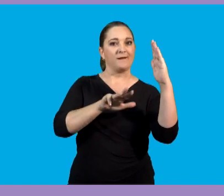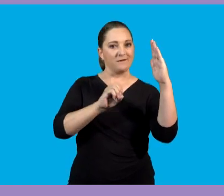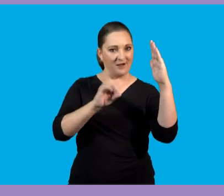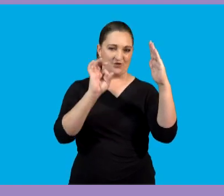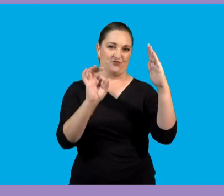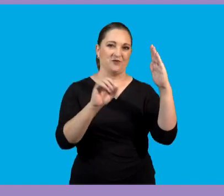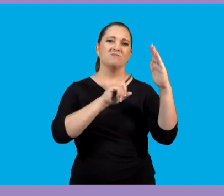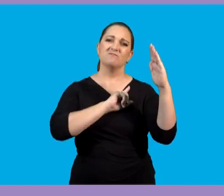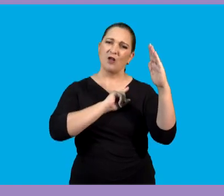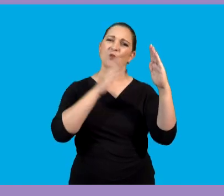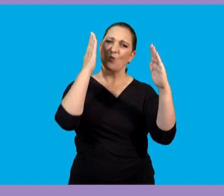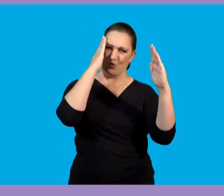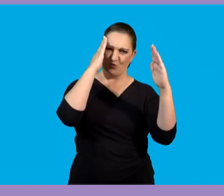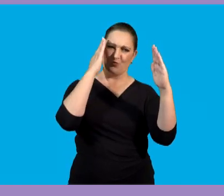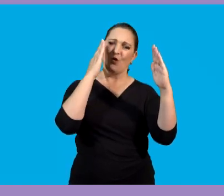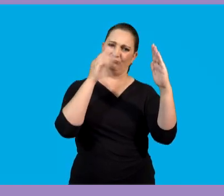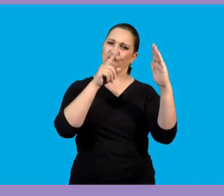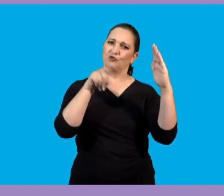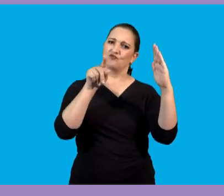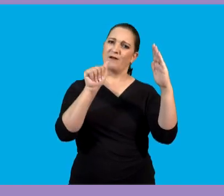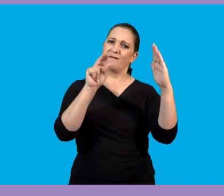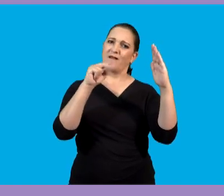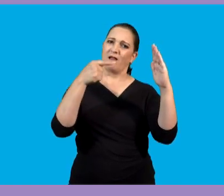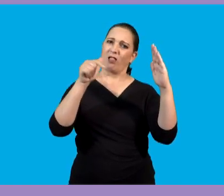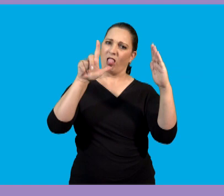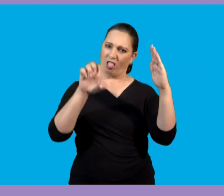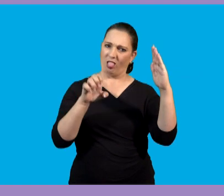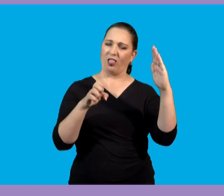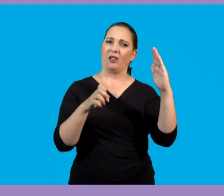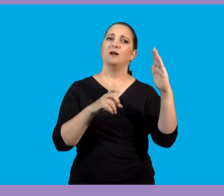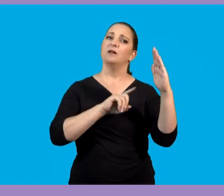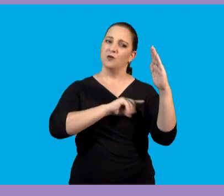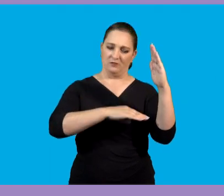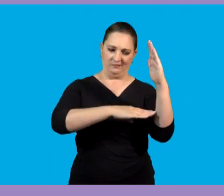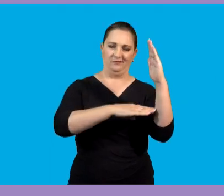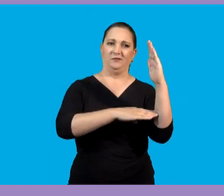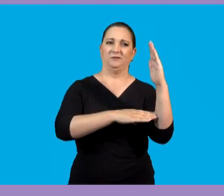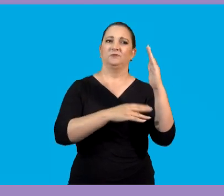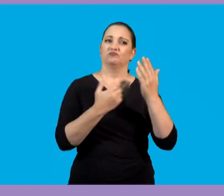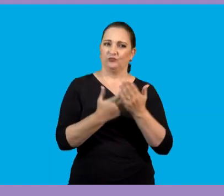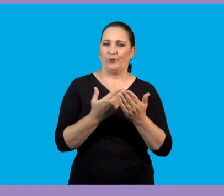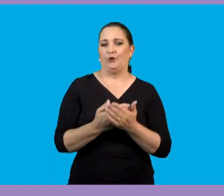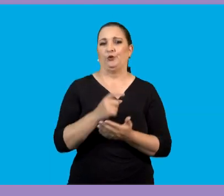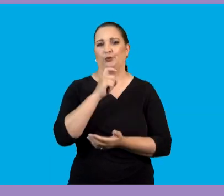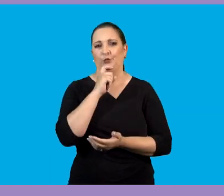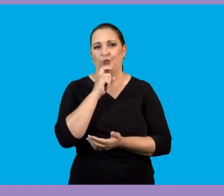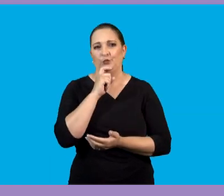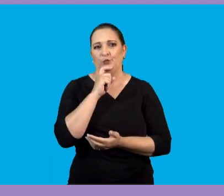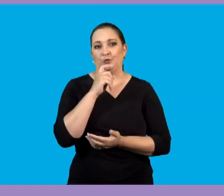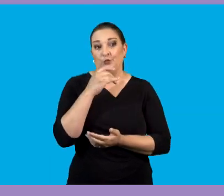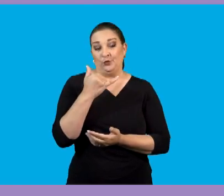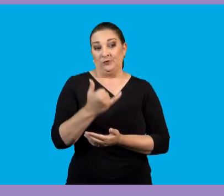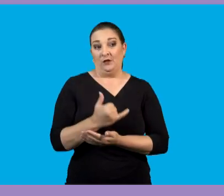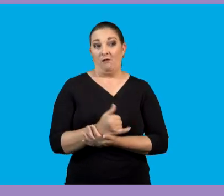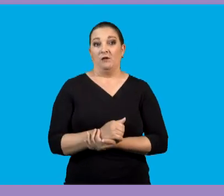triangle. And also when we are calculating sides, this means that we can use Pythagoras to solve for our